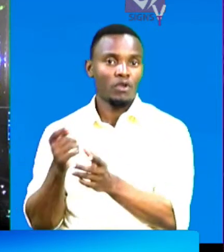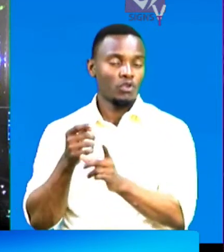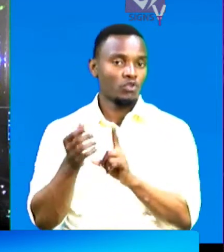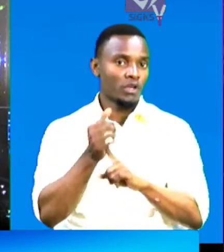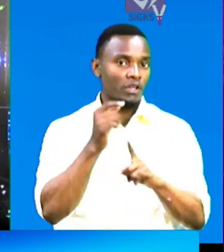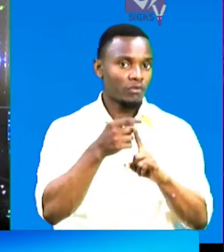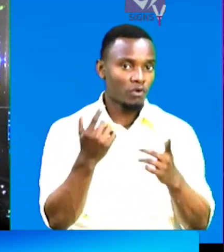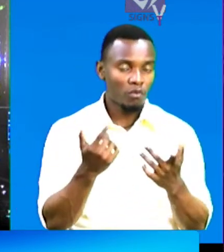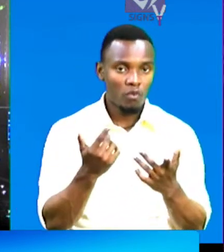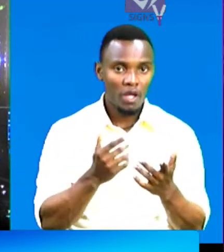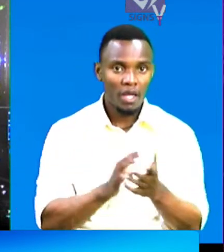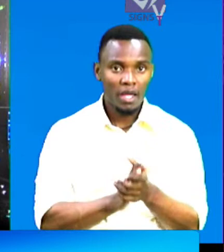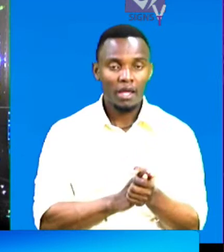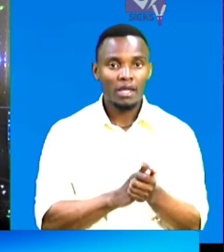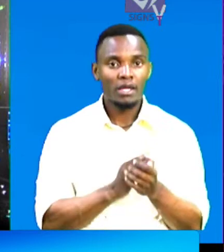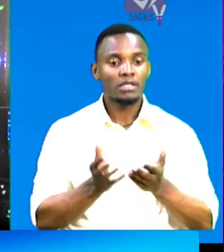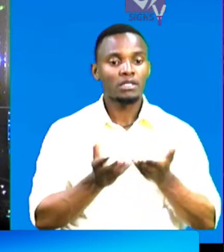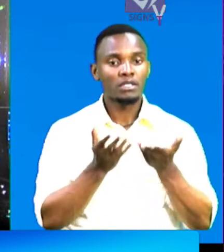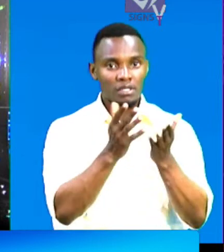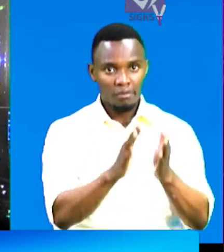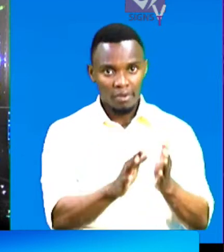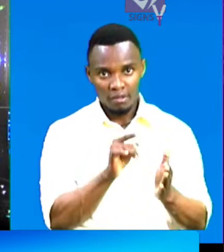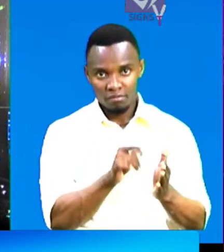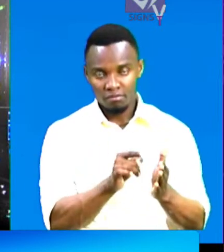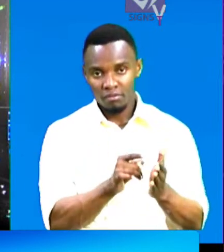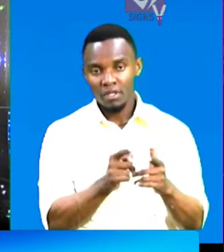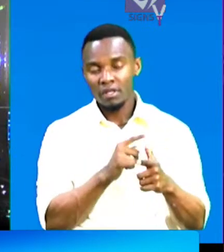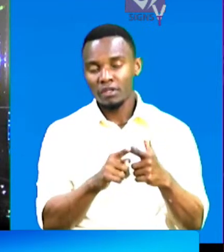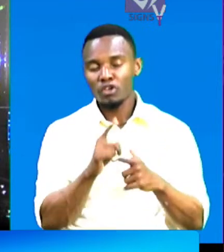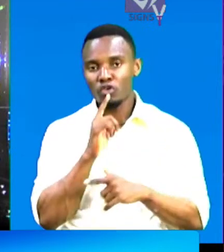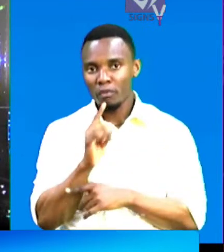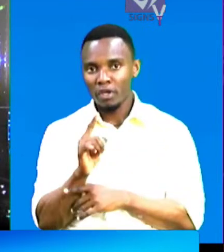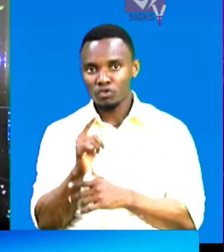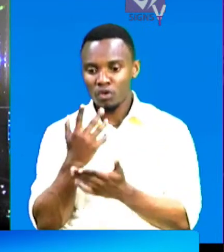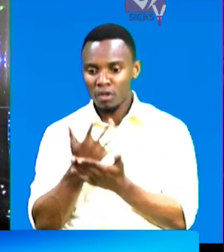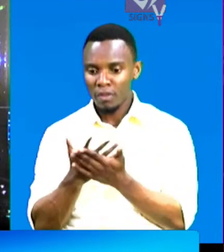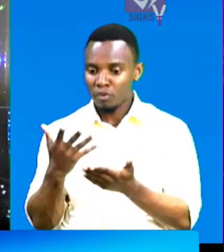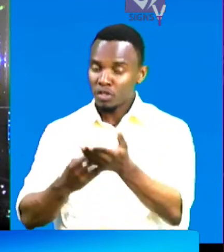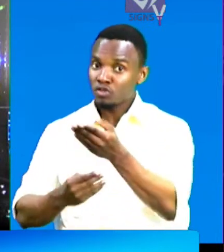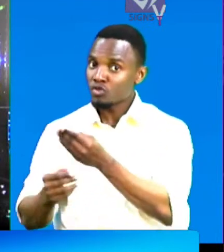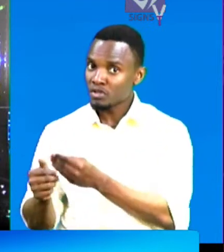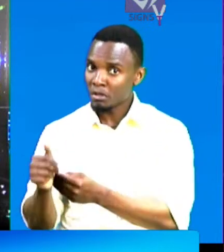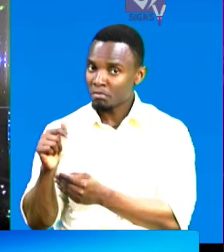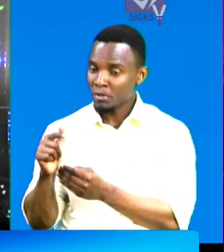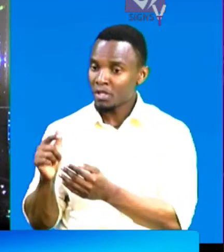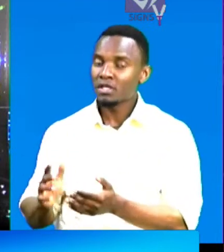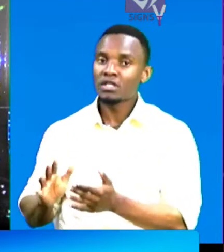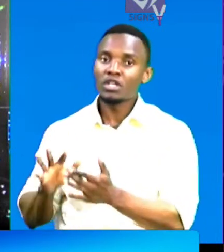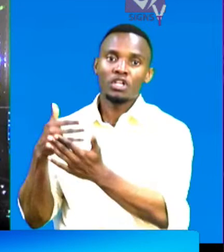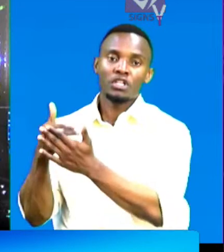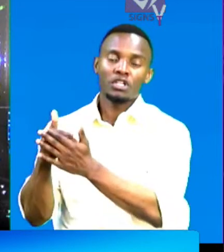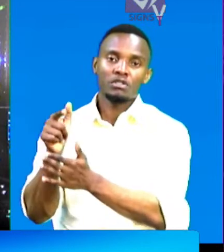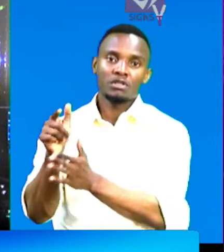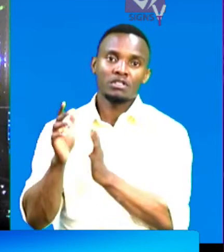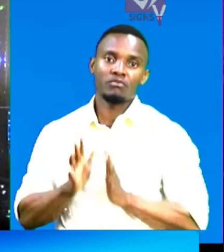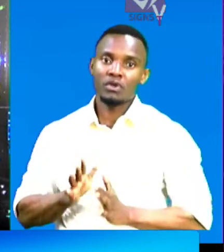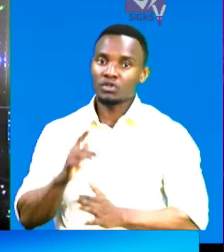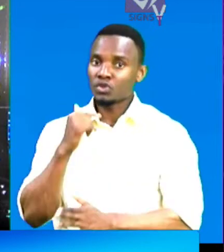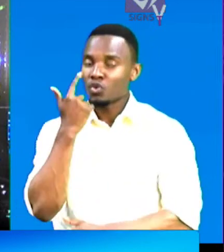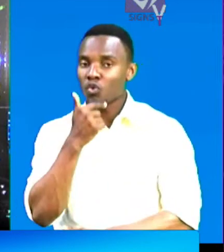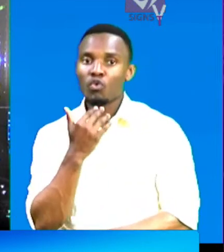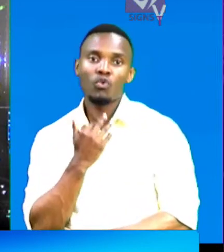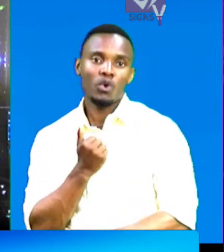make sure the products that you are selling are delivered to the buyer.